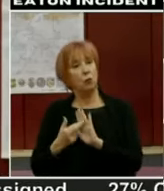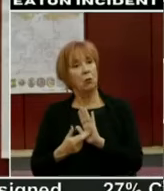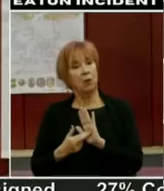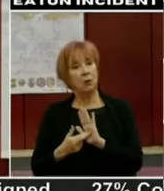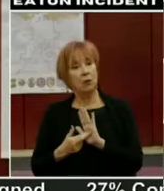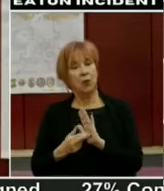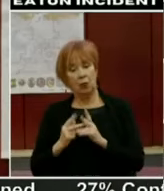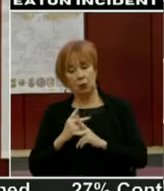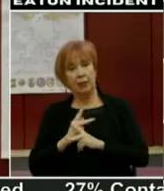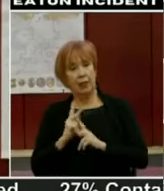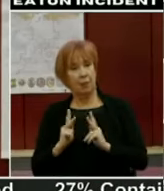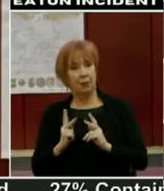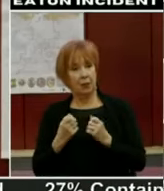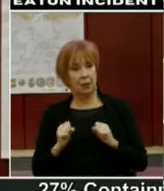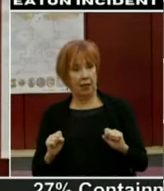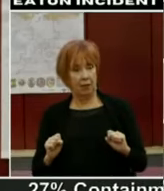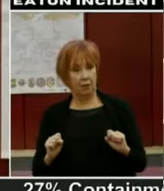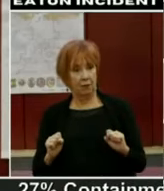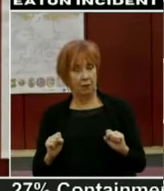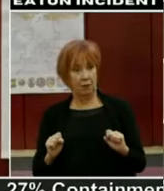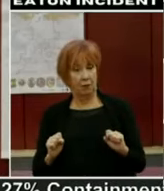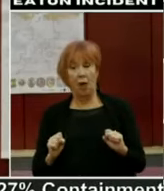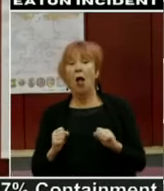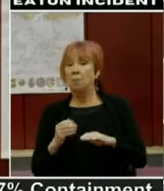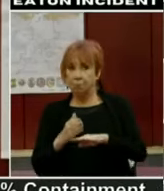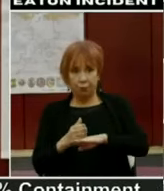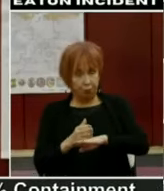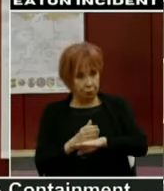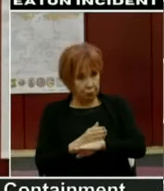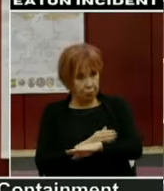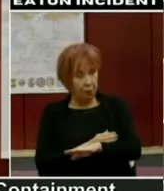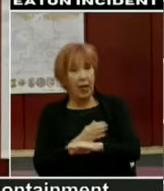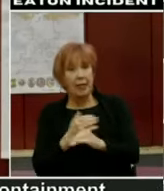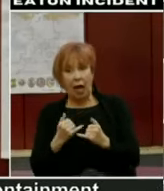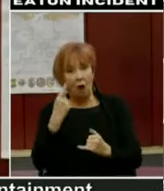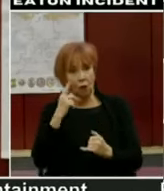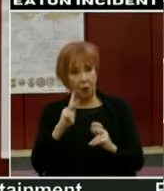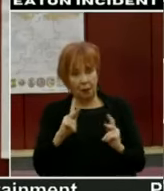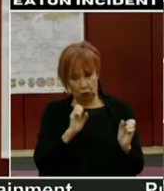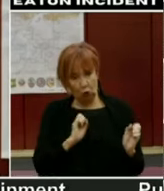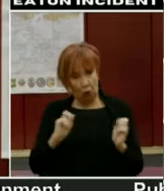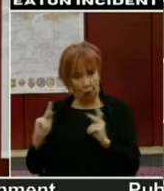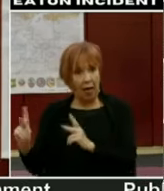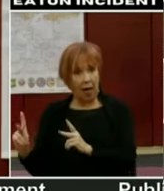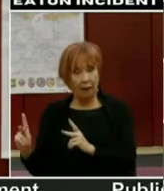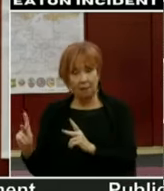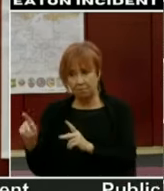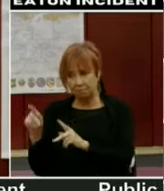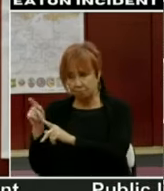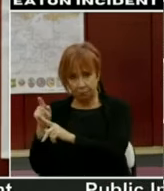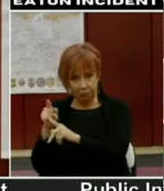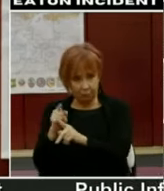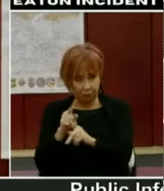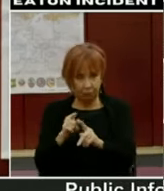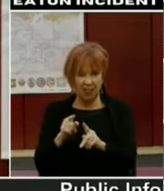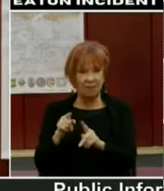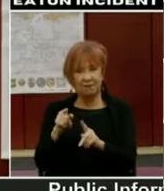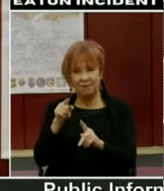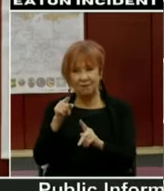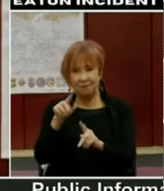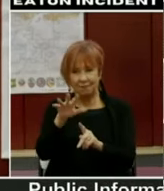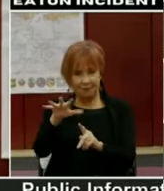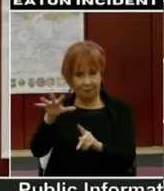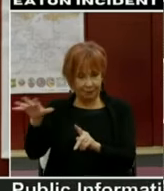people safe. There's progress being made right now to repopulate certain areas of Altadena.